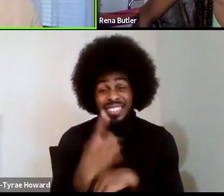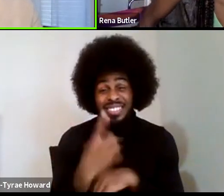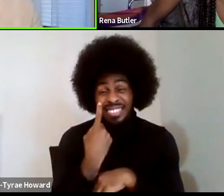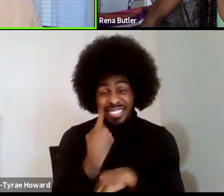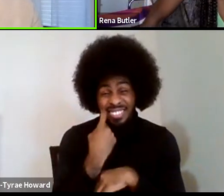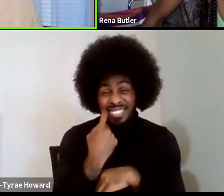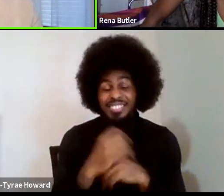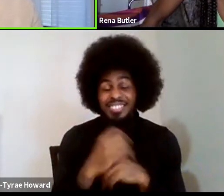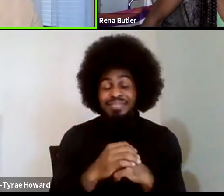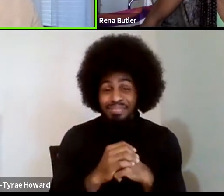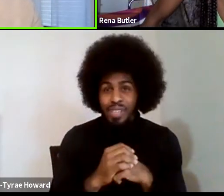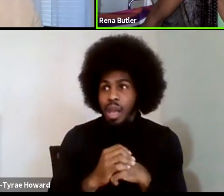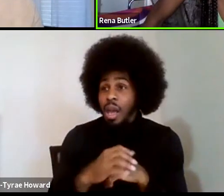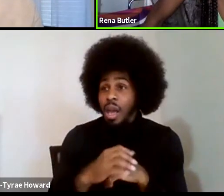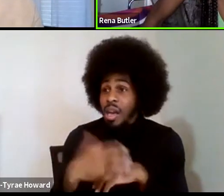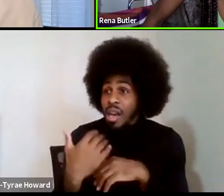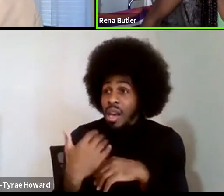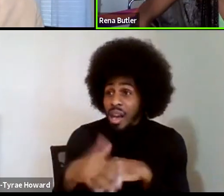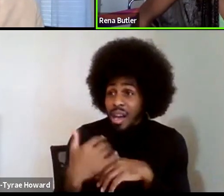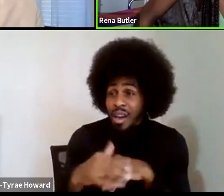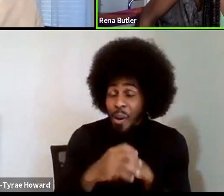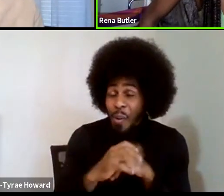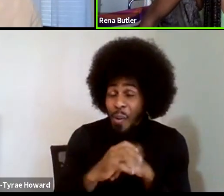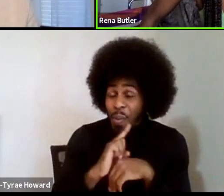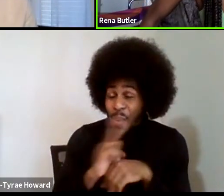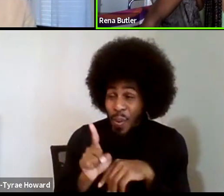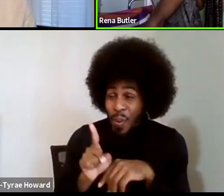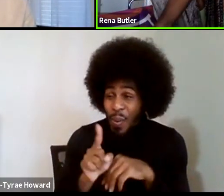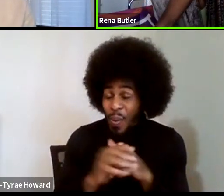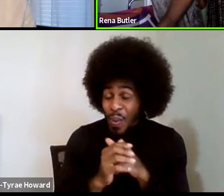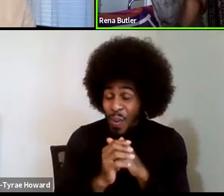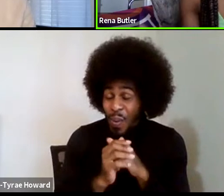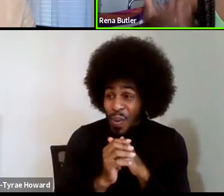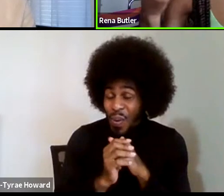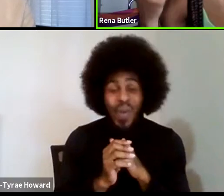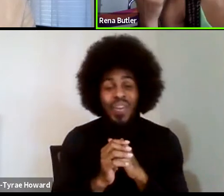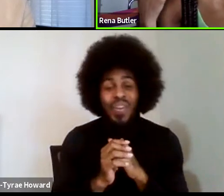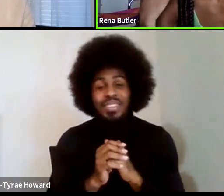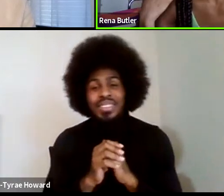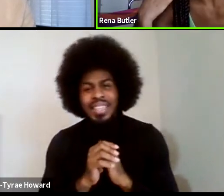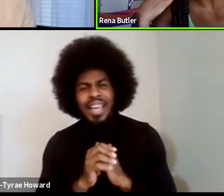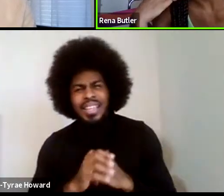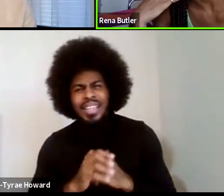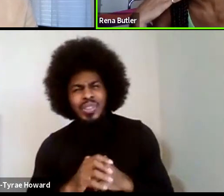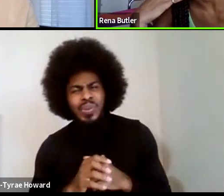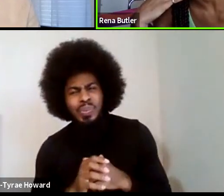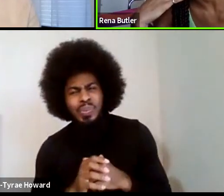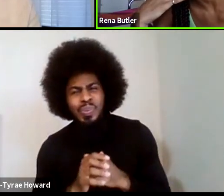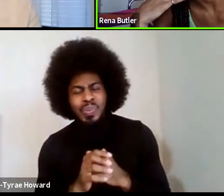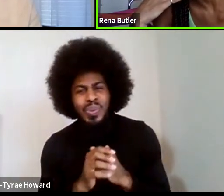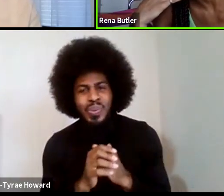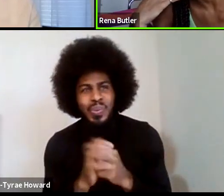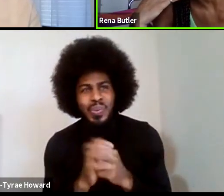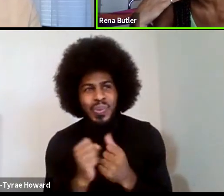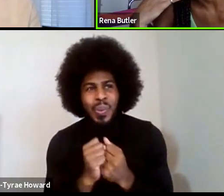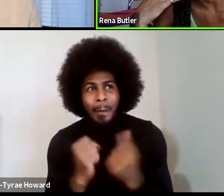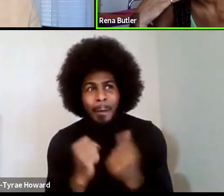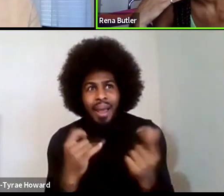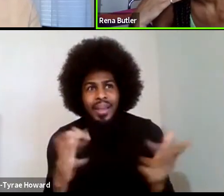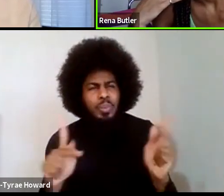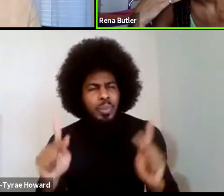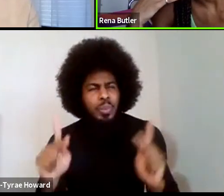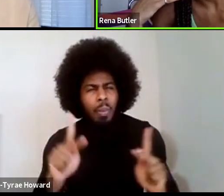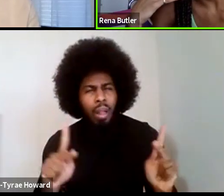Wow. And I'm feeling, I don't know, you know, a lot of women are always like, oh, wow, you're probably in your Saturn returns